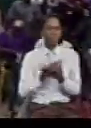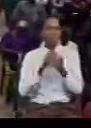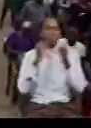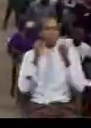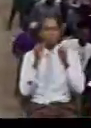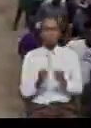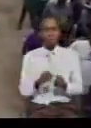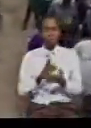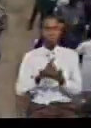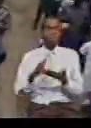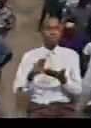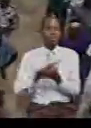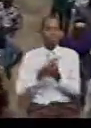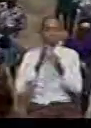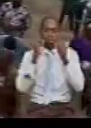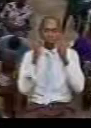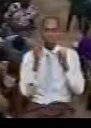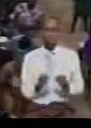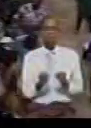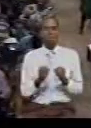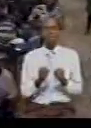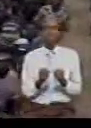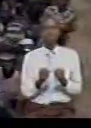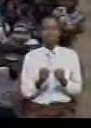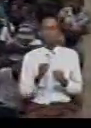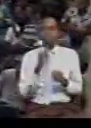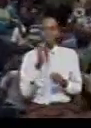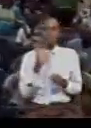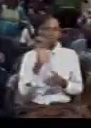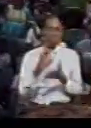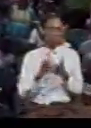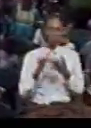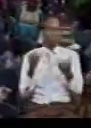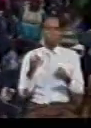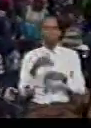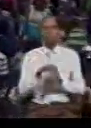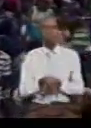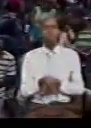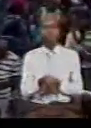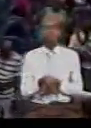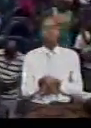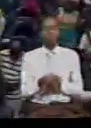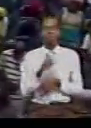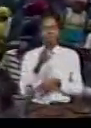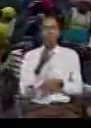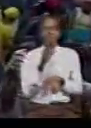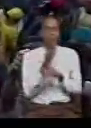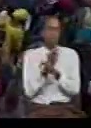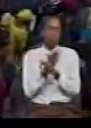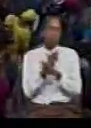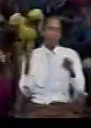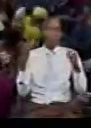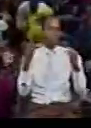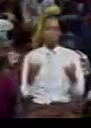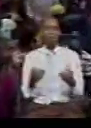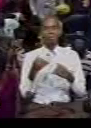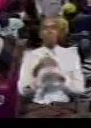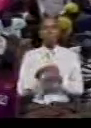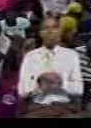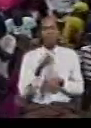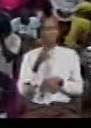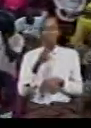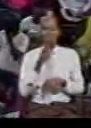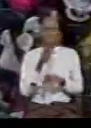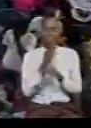Supernatural. Supernatural power. It's just tonight. You're free tonight. You're